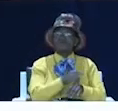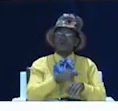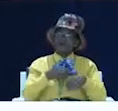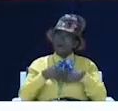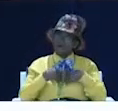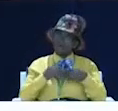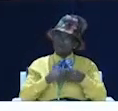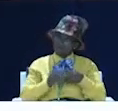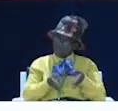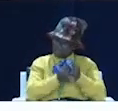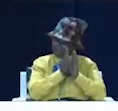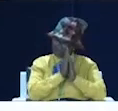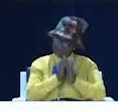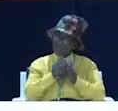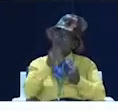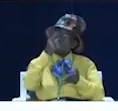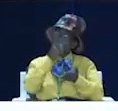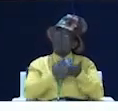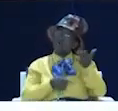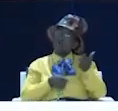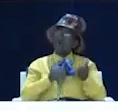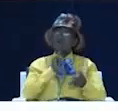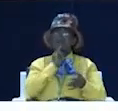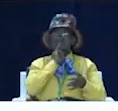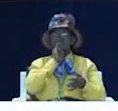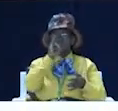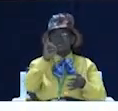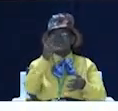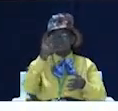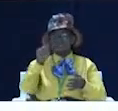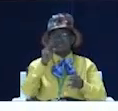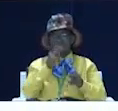that the Father of Jesus gave him?